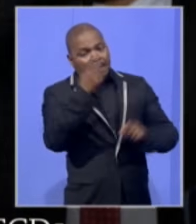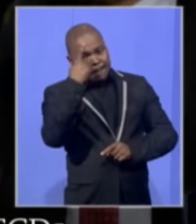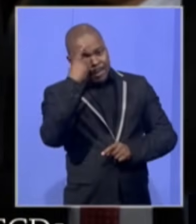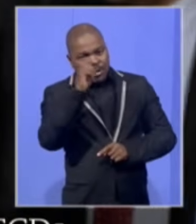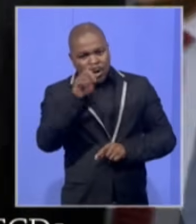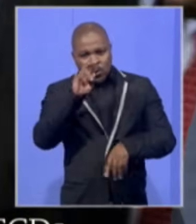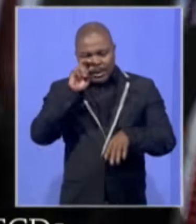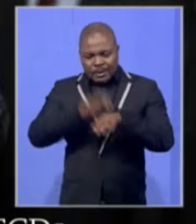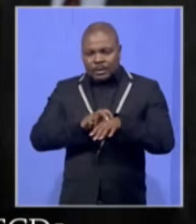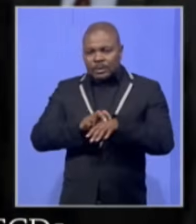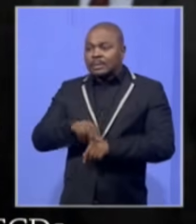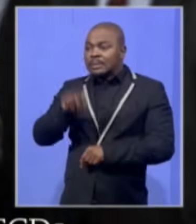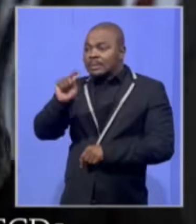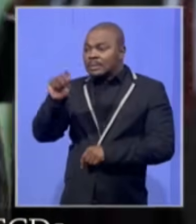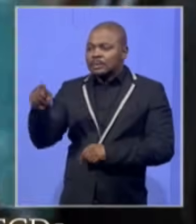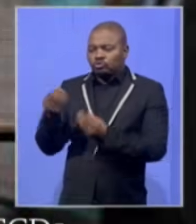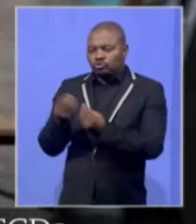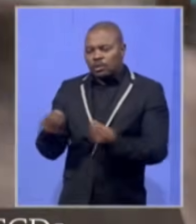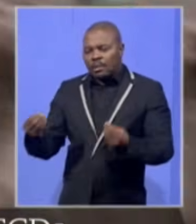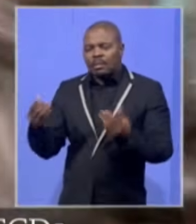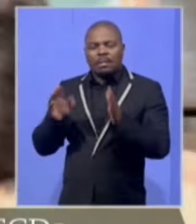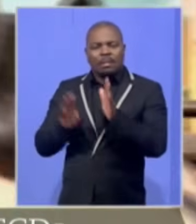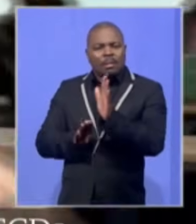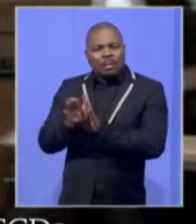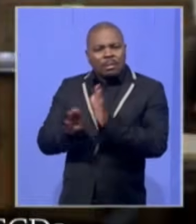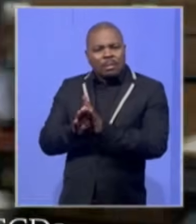tshwanang ya dithuto tsa bomapimpana le gore